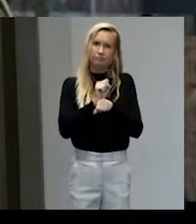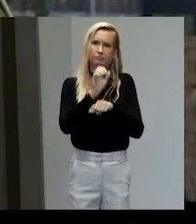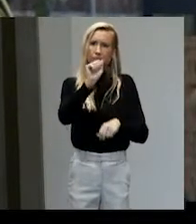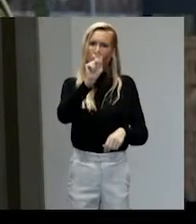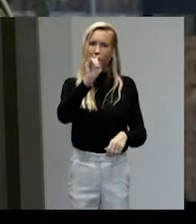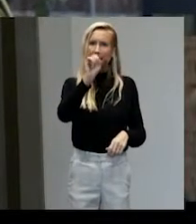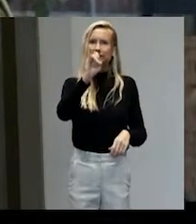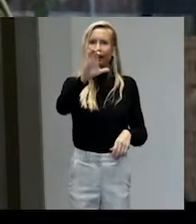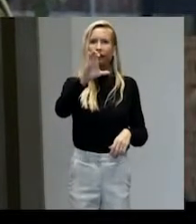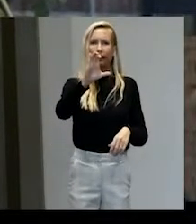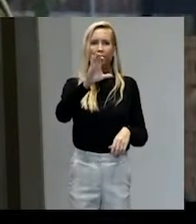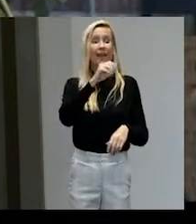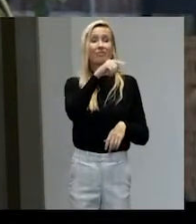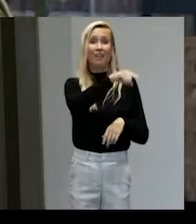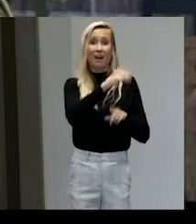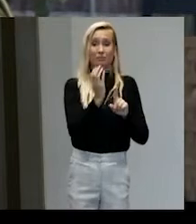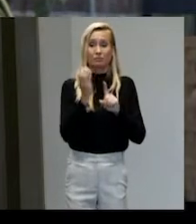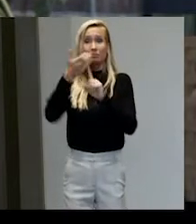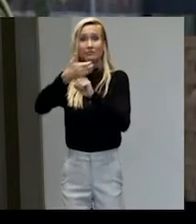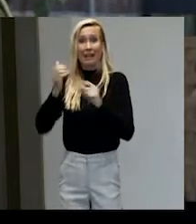It.